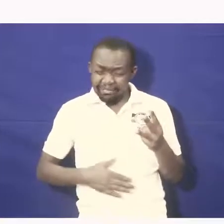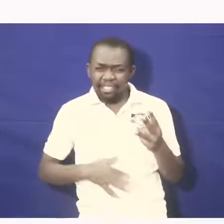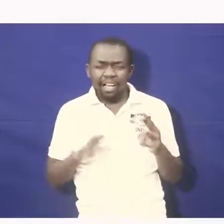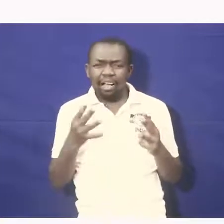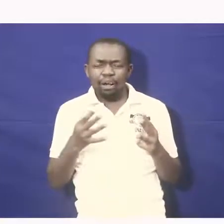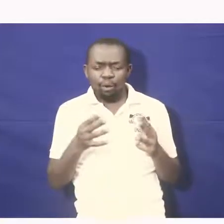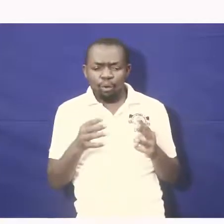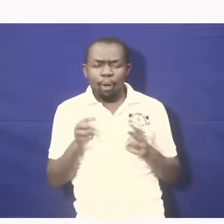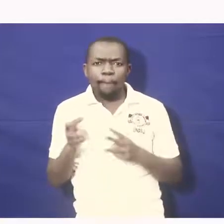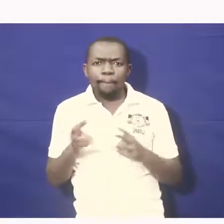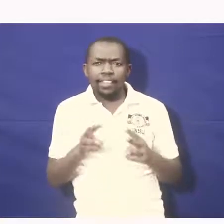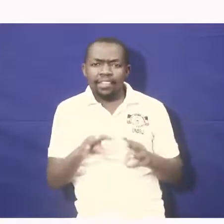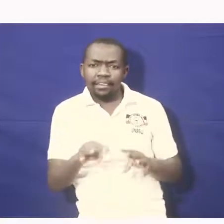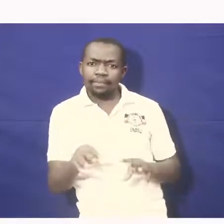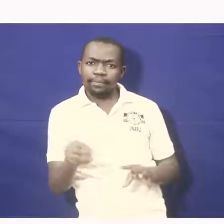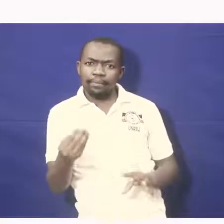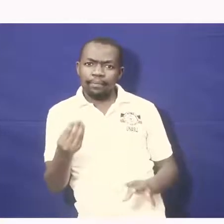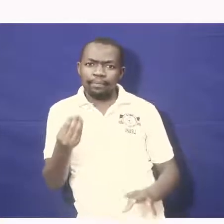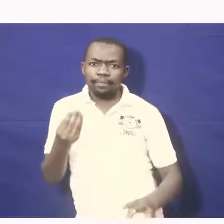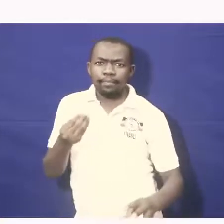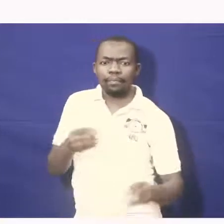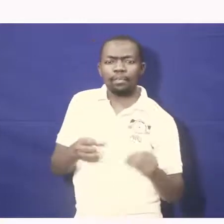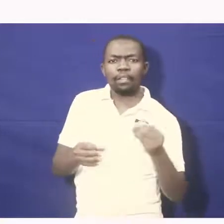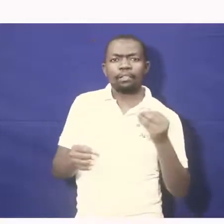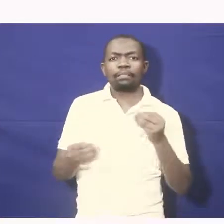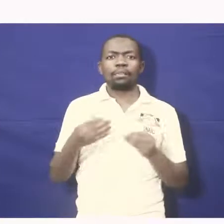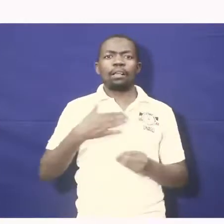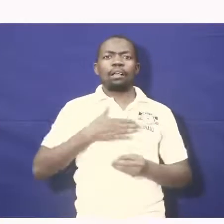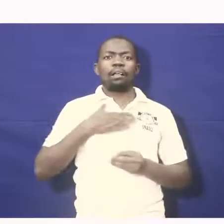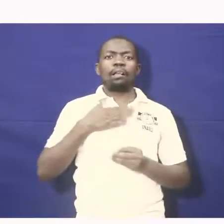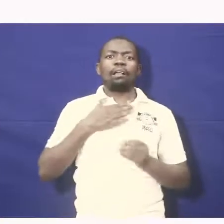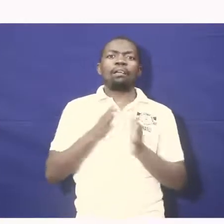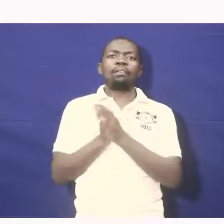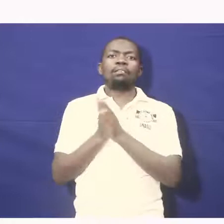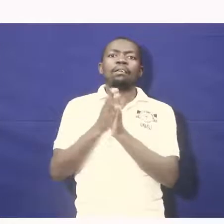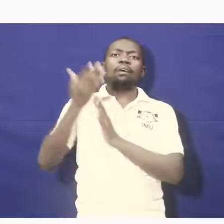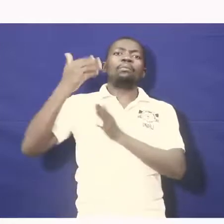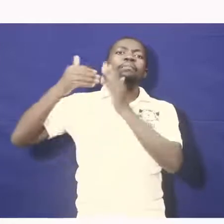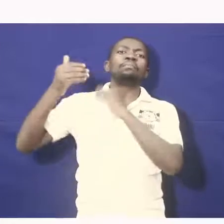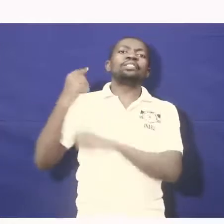out about our past.